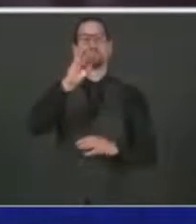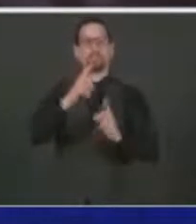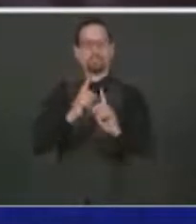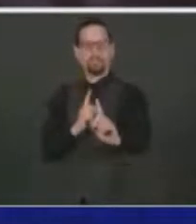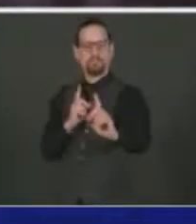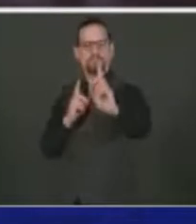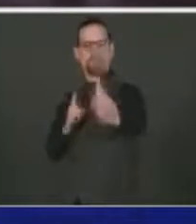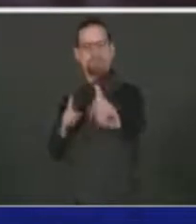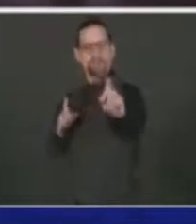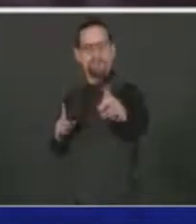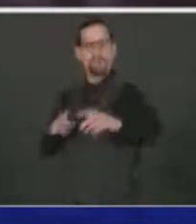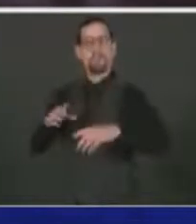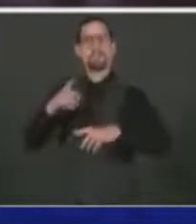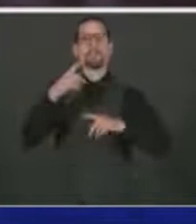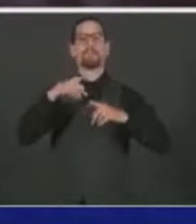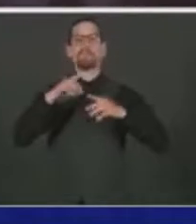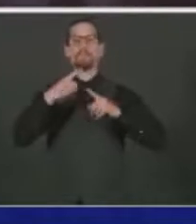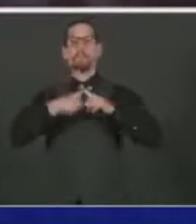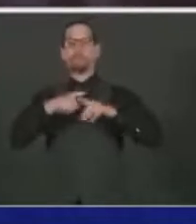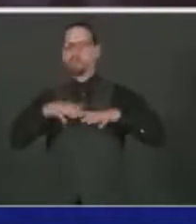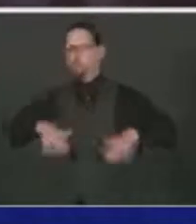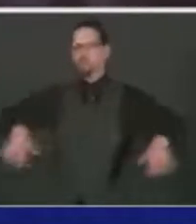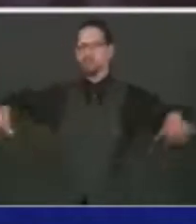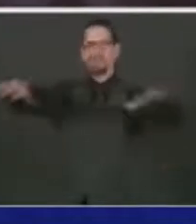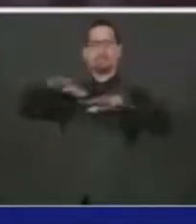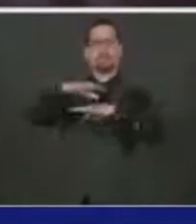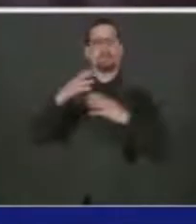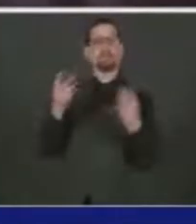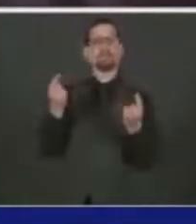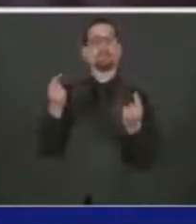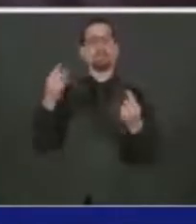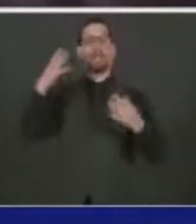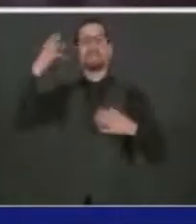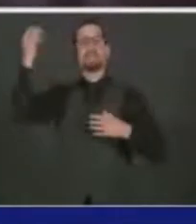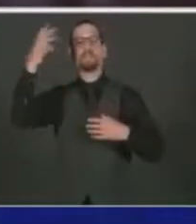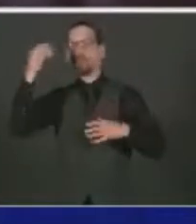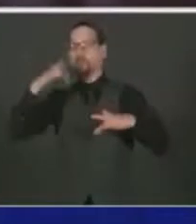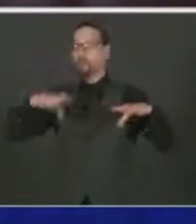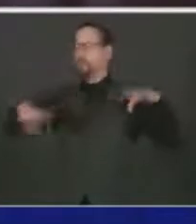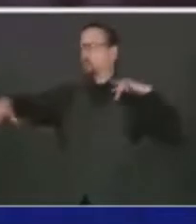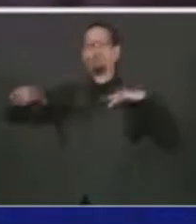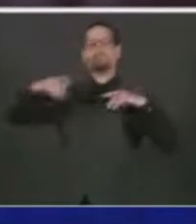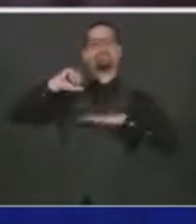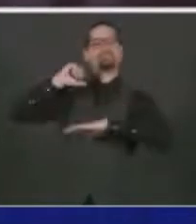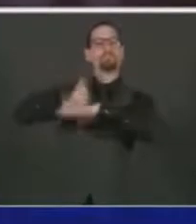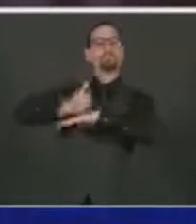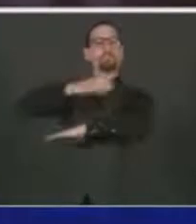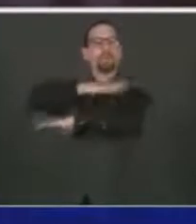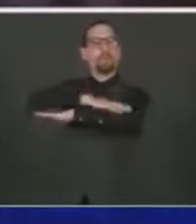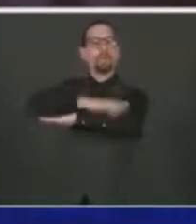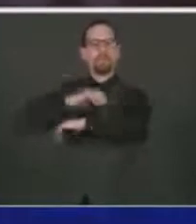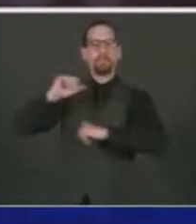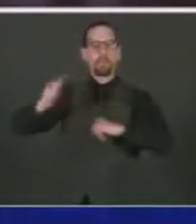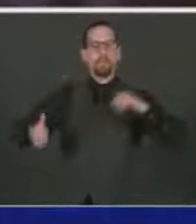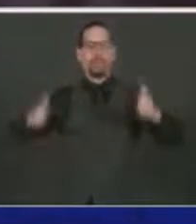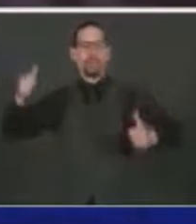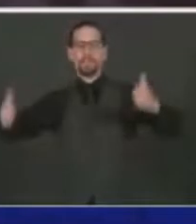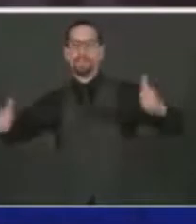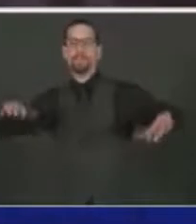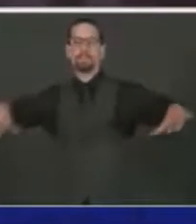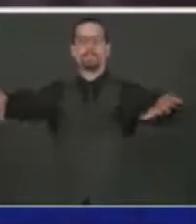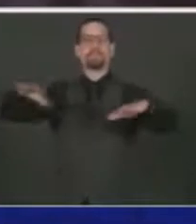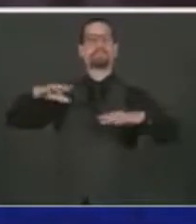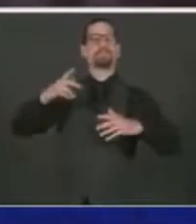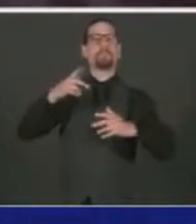very creative around how using their outdoor settings, their outdoor tables and chairs, hand sanitizer